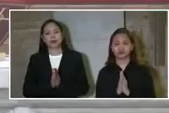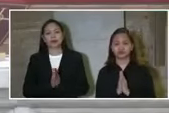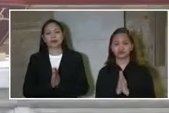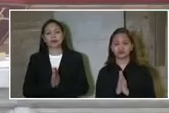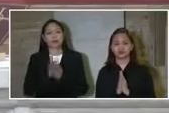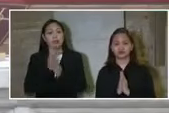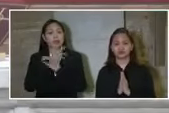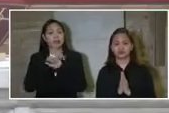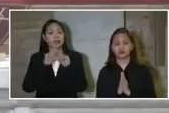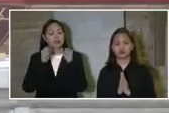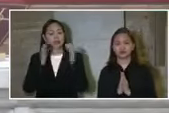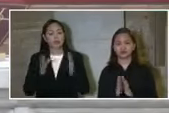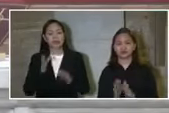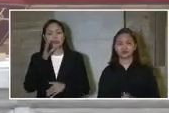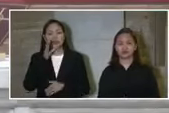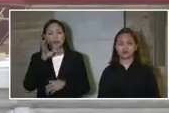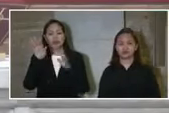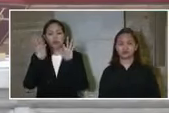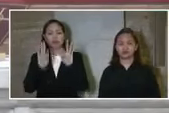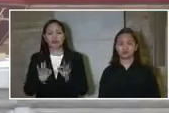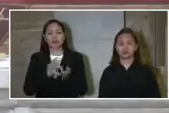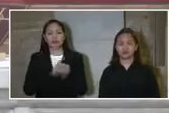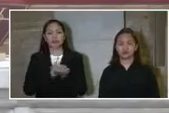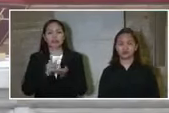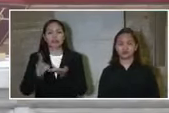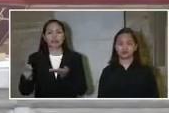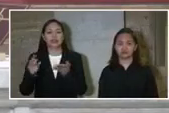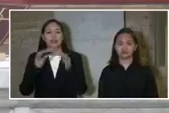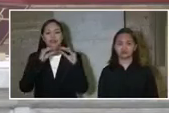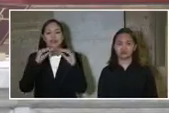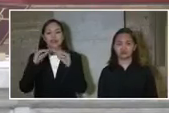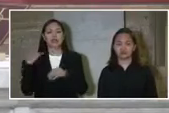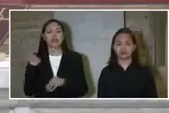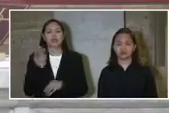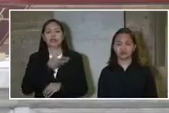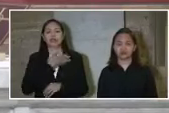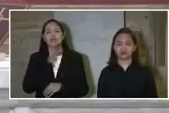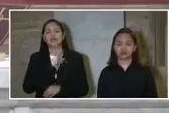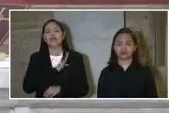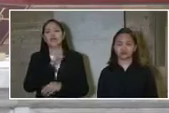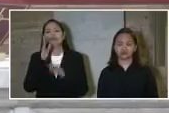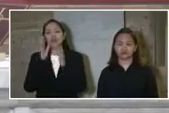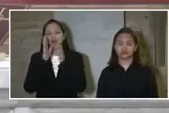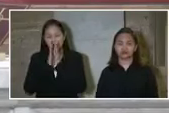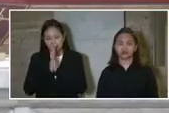At the Savior's command and formed by divine teaching, we dare to pray.